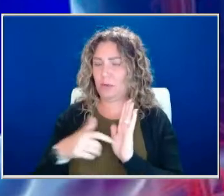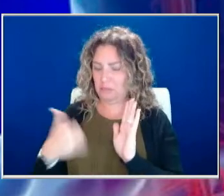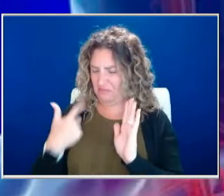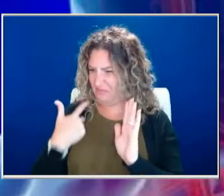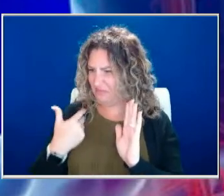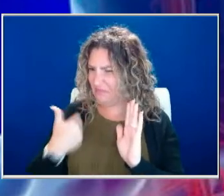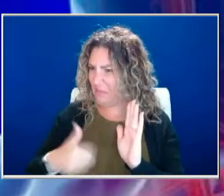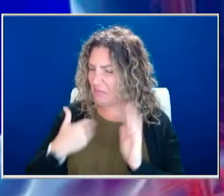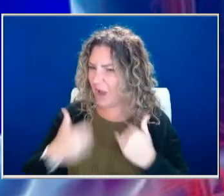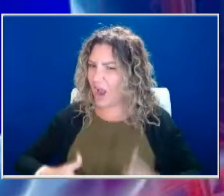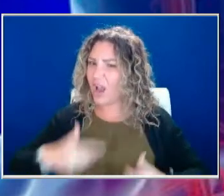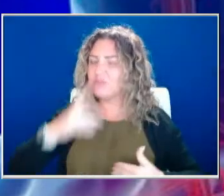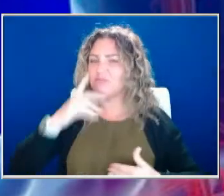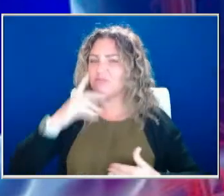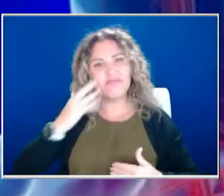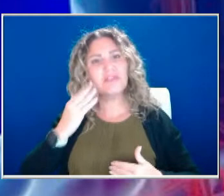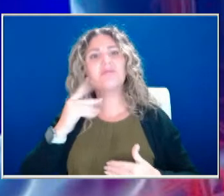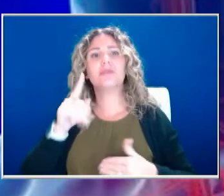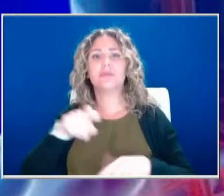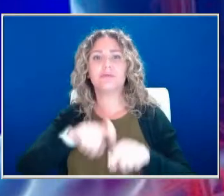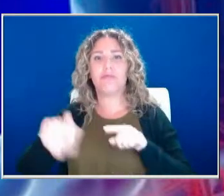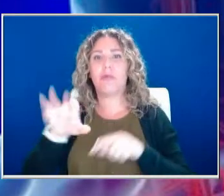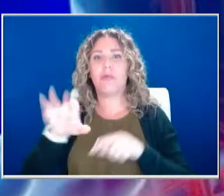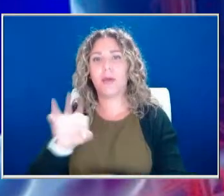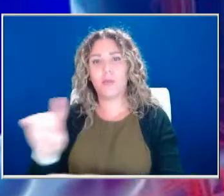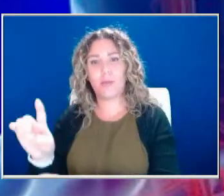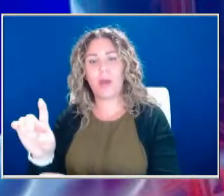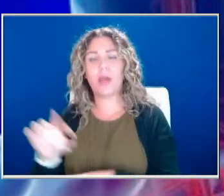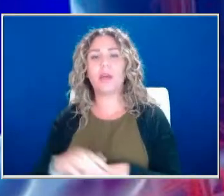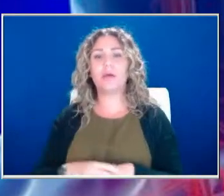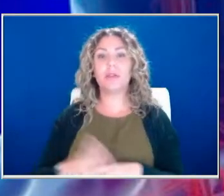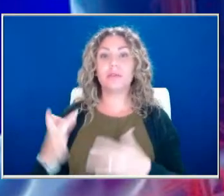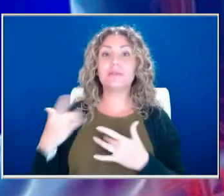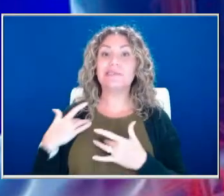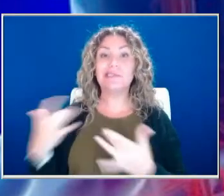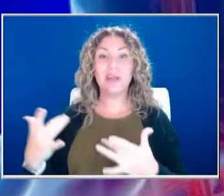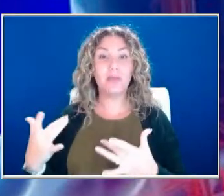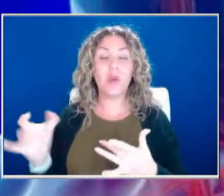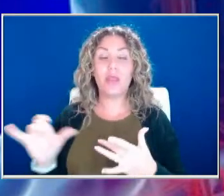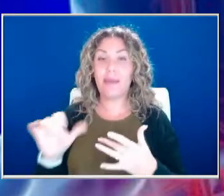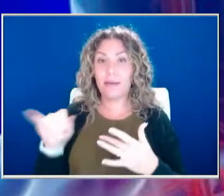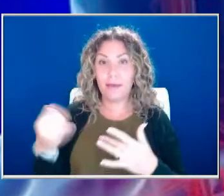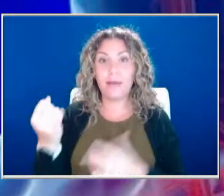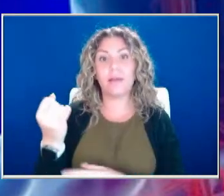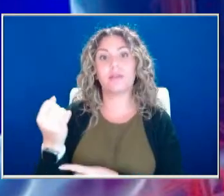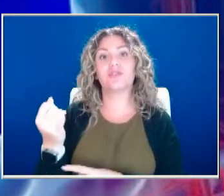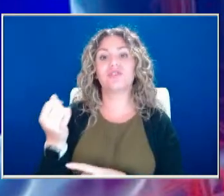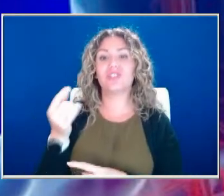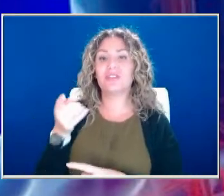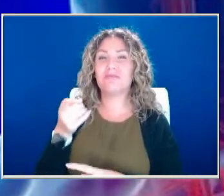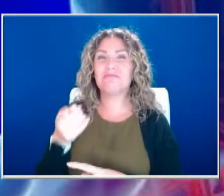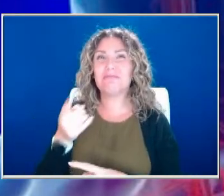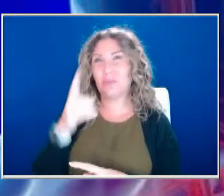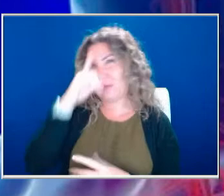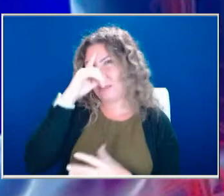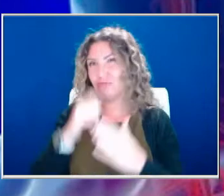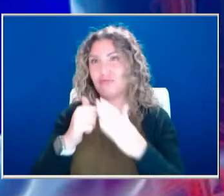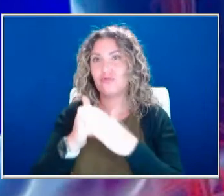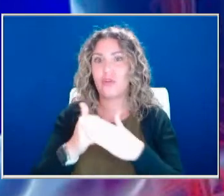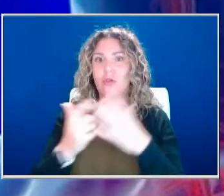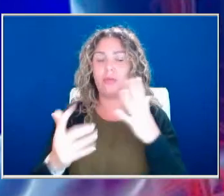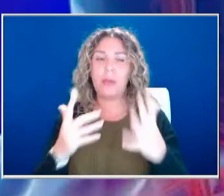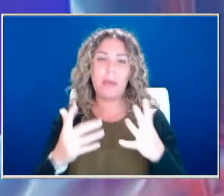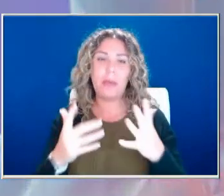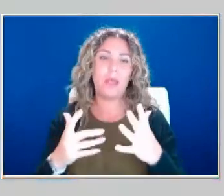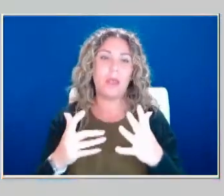call 911. Is it typical then, like AJ, he's, I think when we think of stroke, you might be kind of using